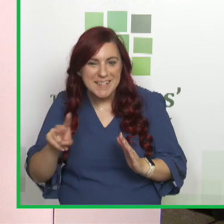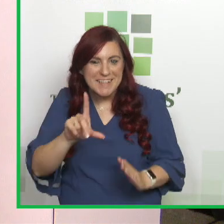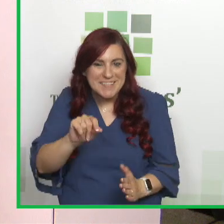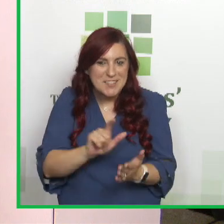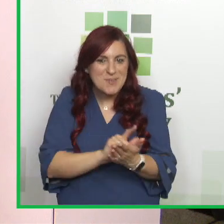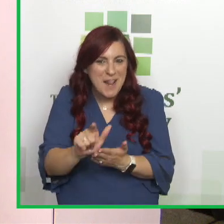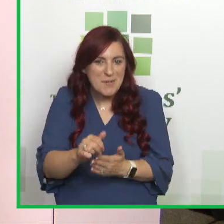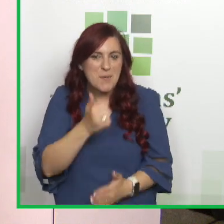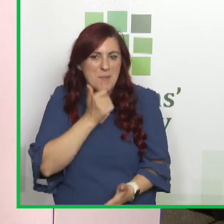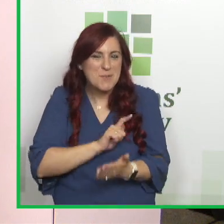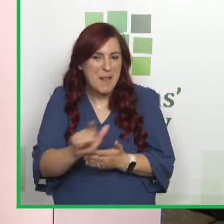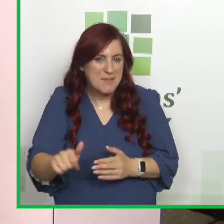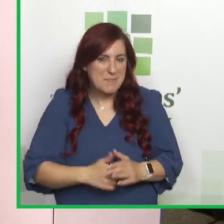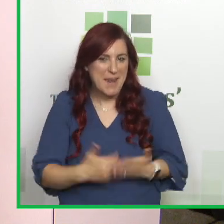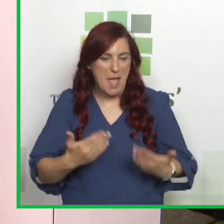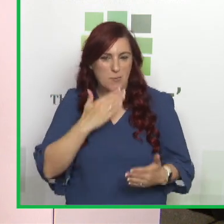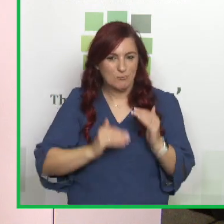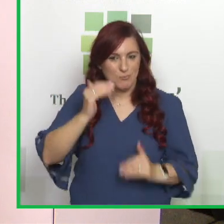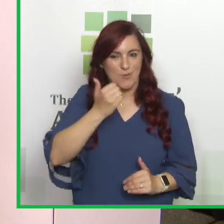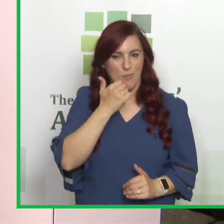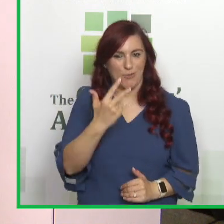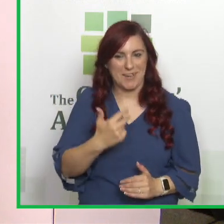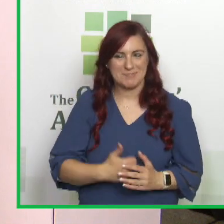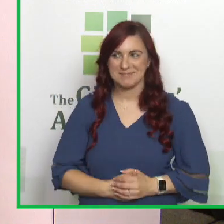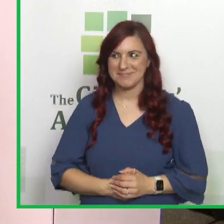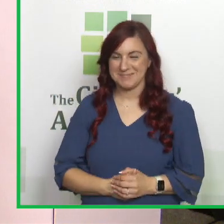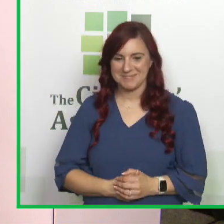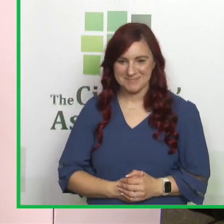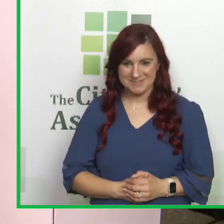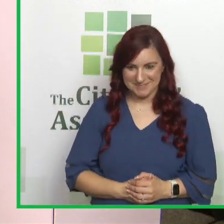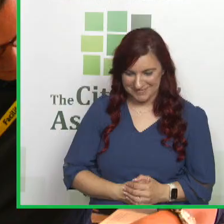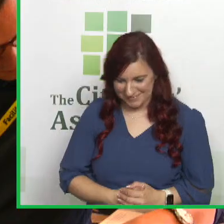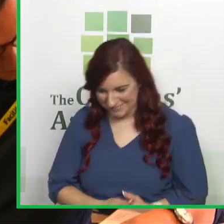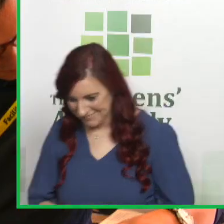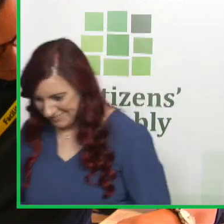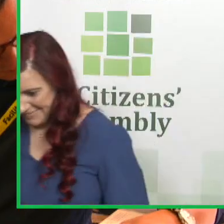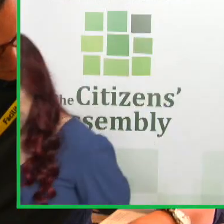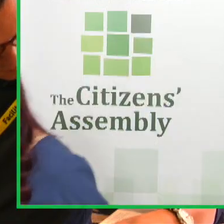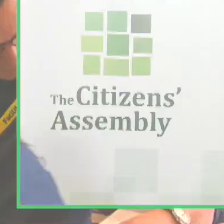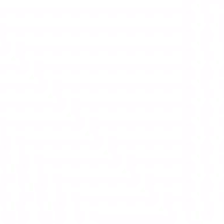2012, we were number 12. Thank we're you, now Seamus. Number 3. Time Thank up. You. Thank you very much.